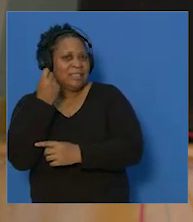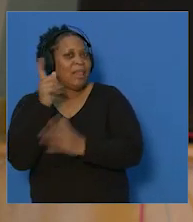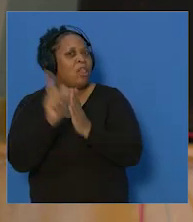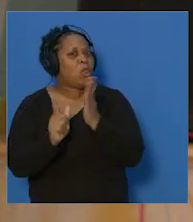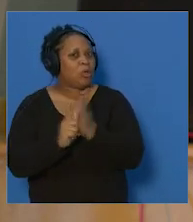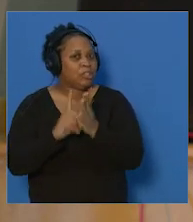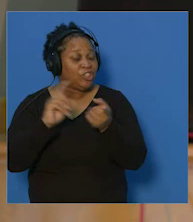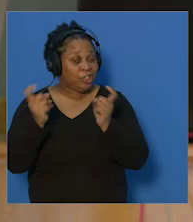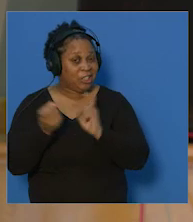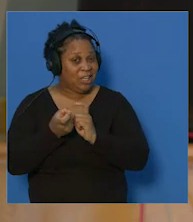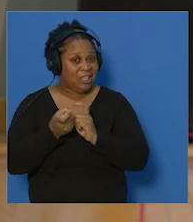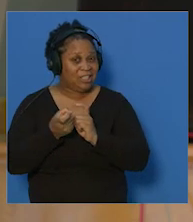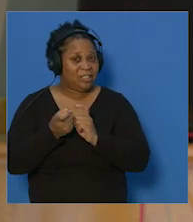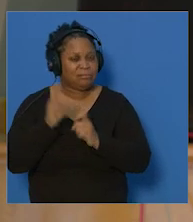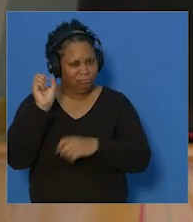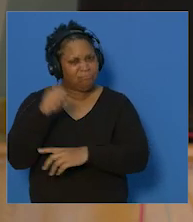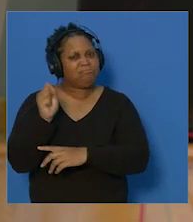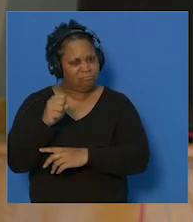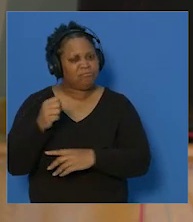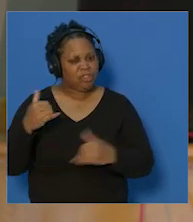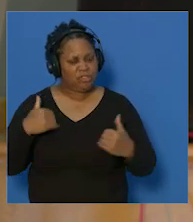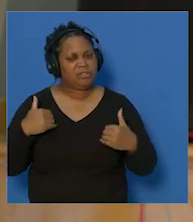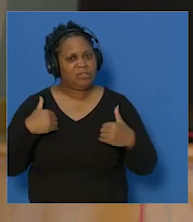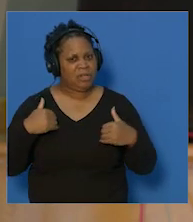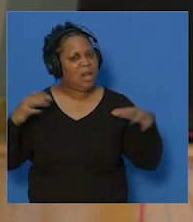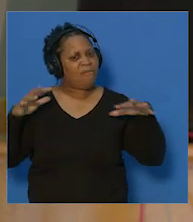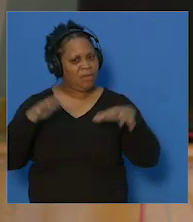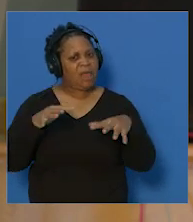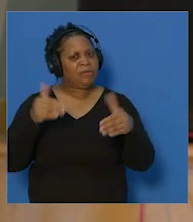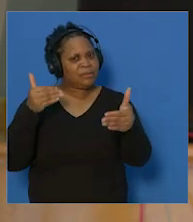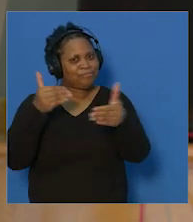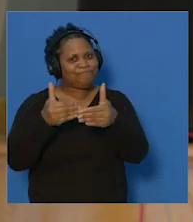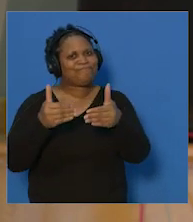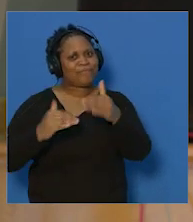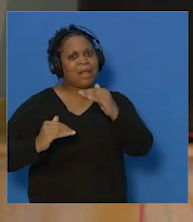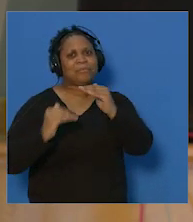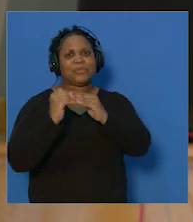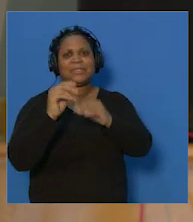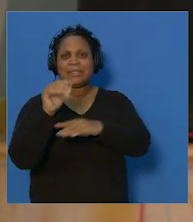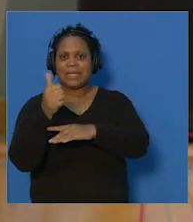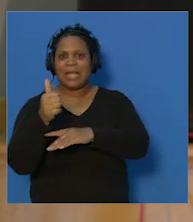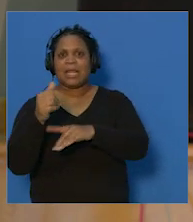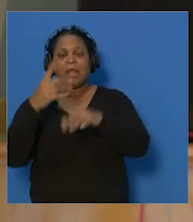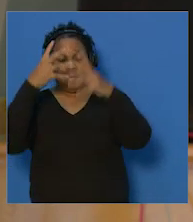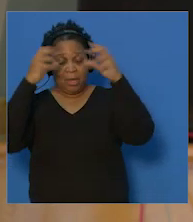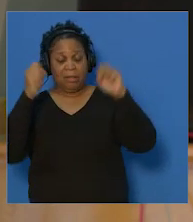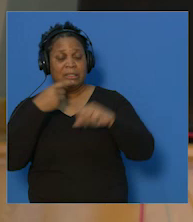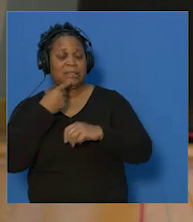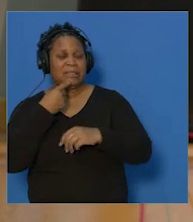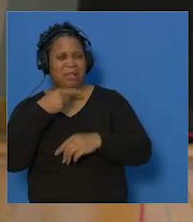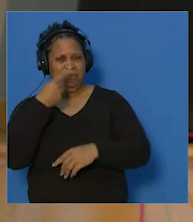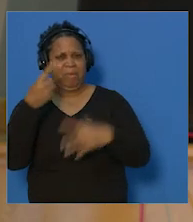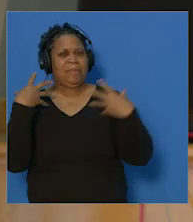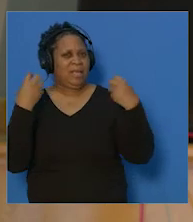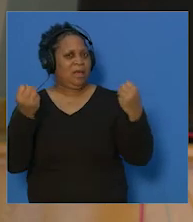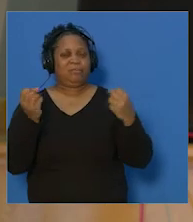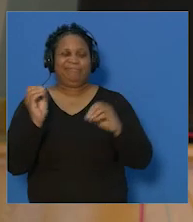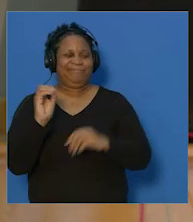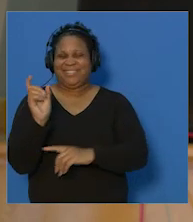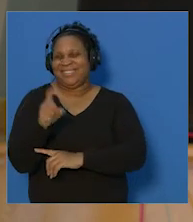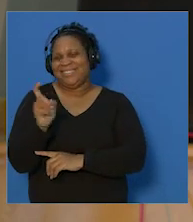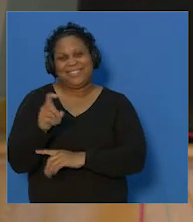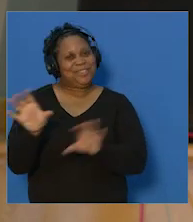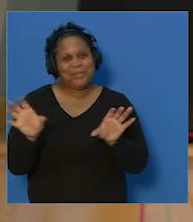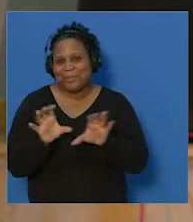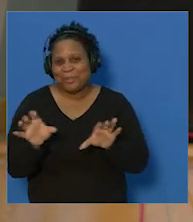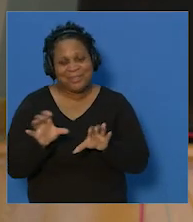you can have gatherings up to 10, as the Premier and I have indicated, particularly because of a public health reason, there's no need to do that.